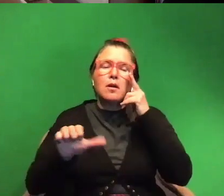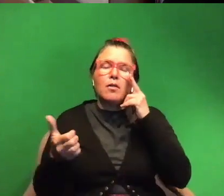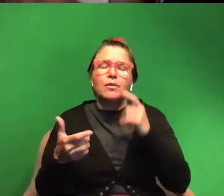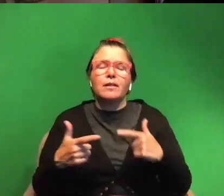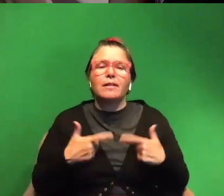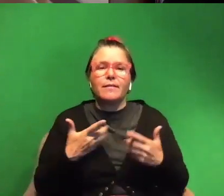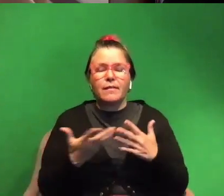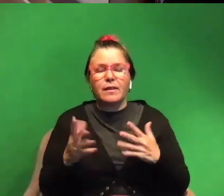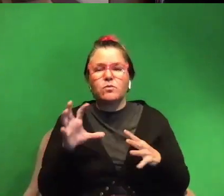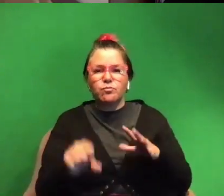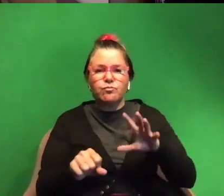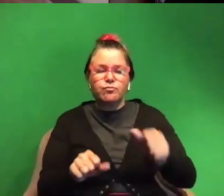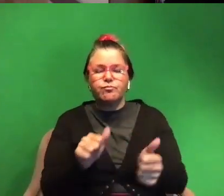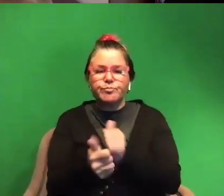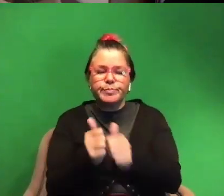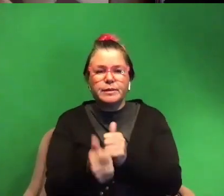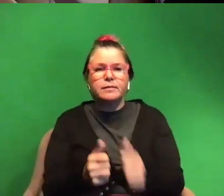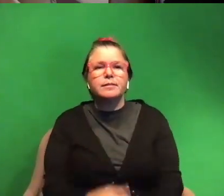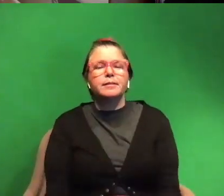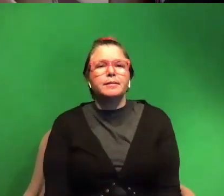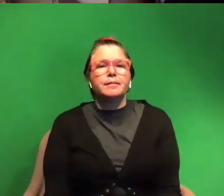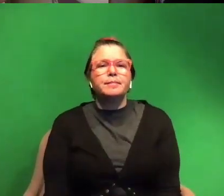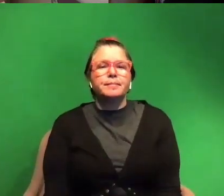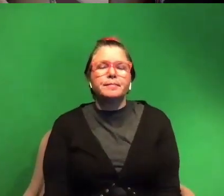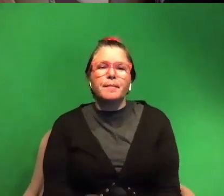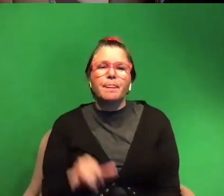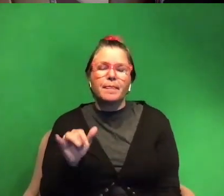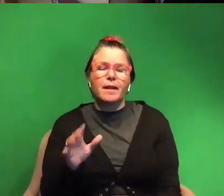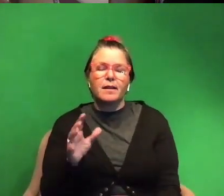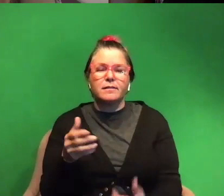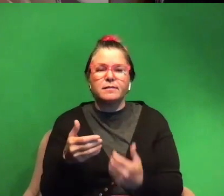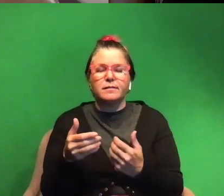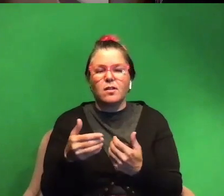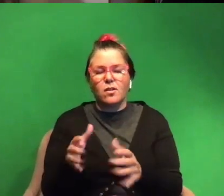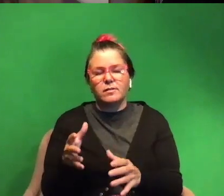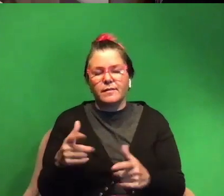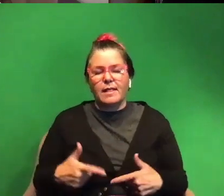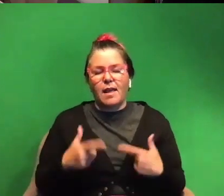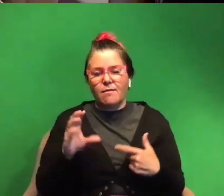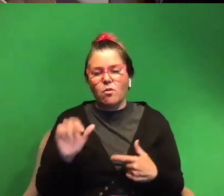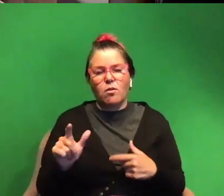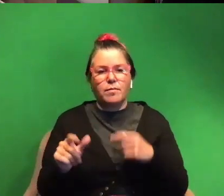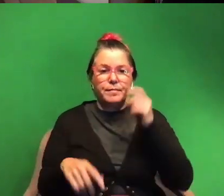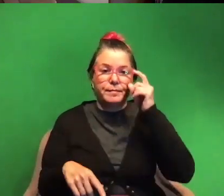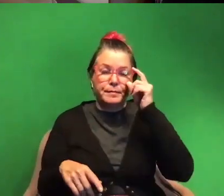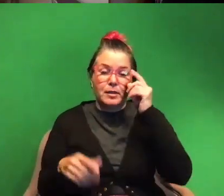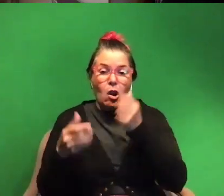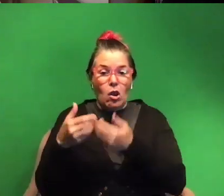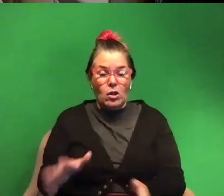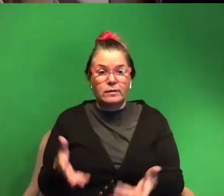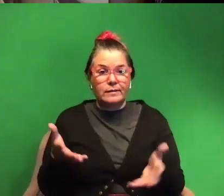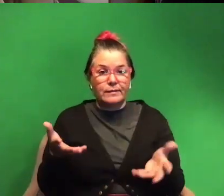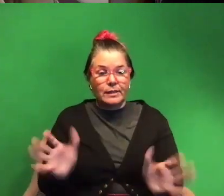growing on the coral competing with them. And this is how we get a loss of live coral cover. And then once you have that loss of live coral